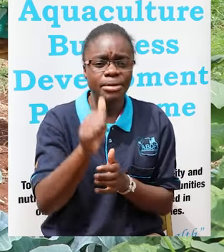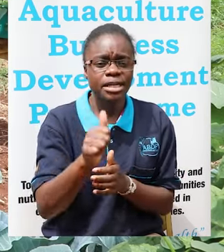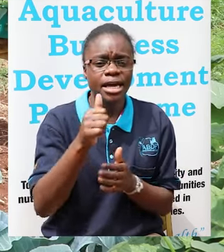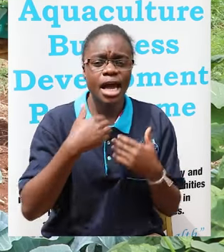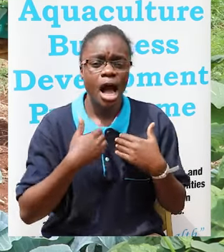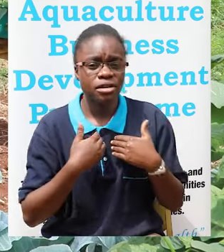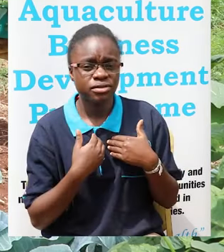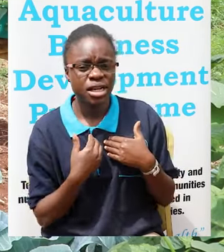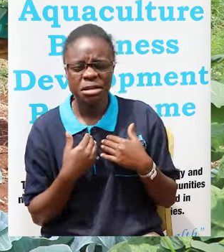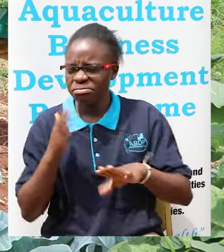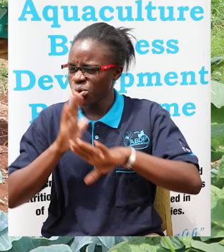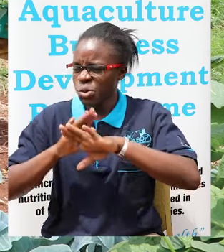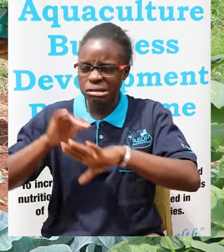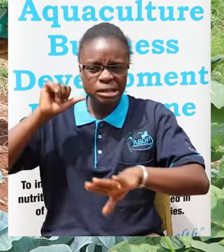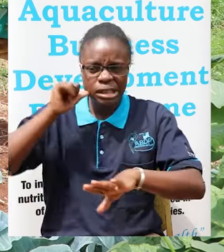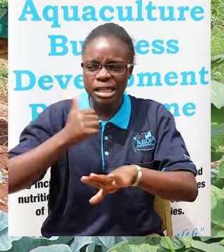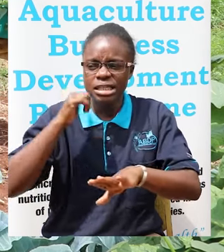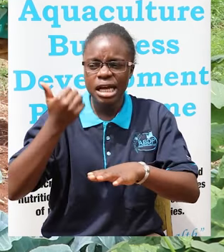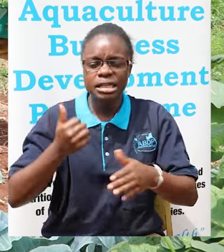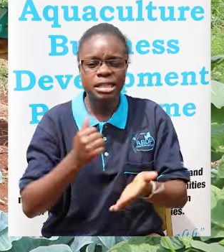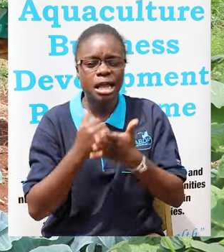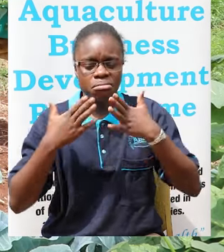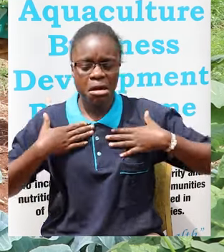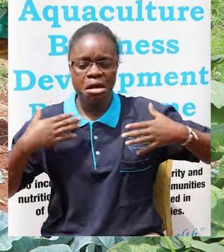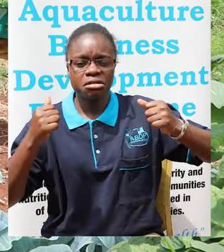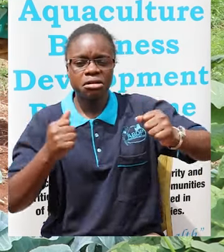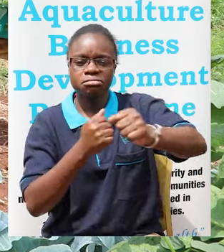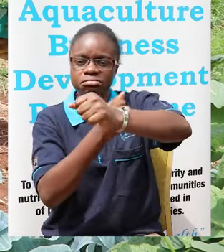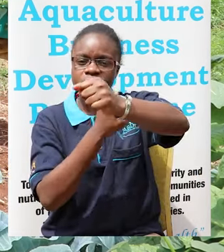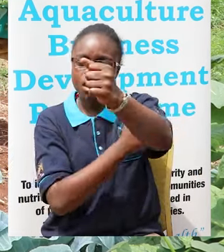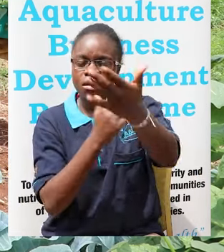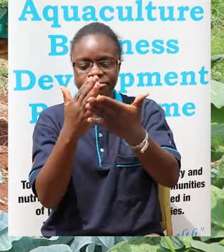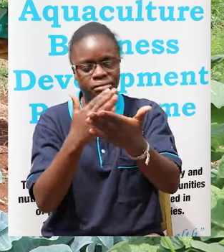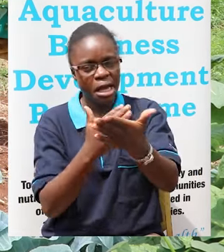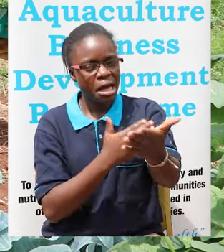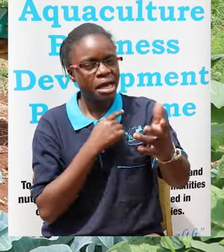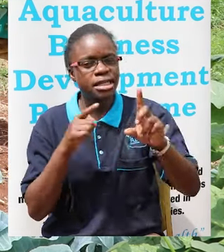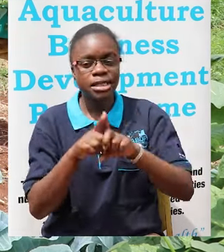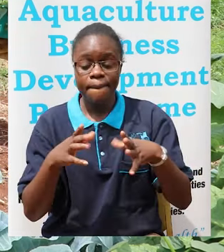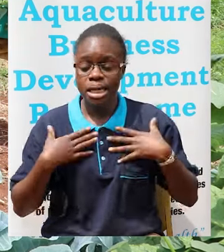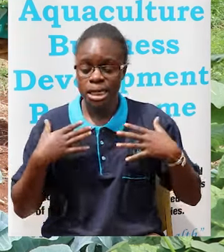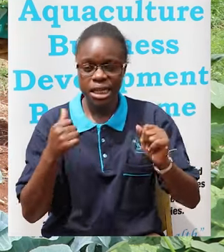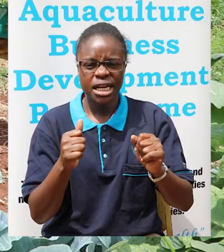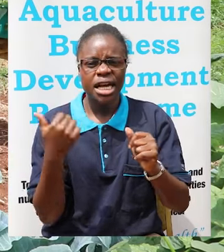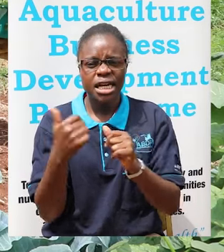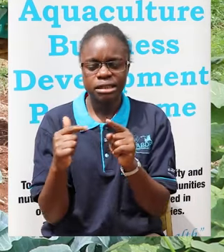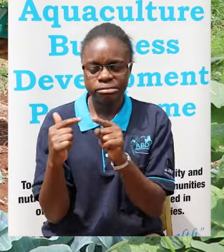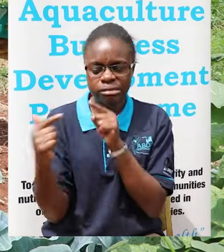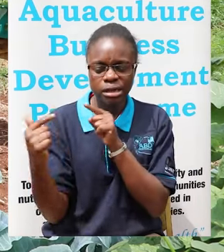A, which is an immune system booster, and also helps in healing of wounds early.